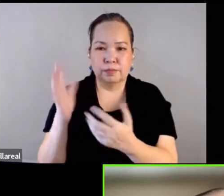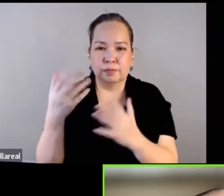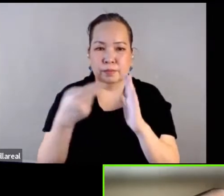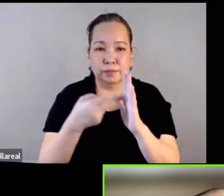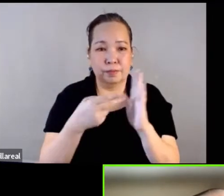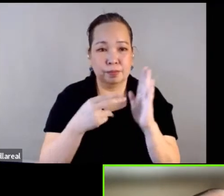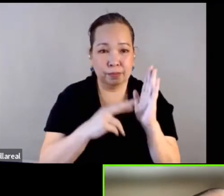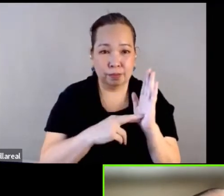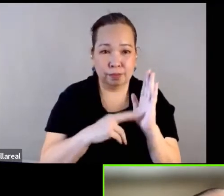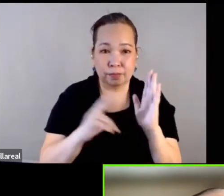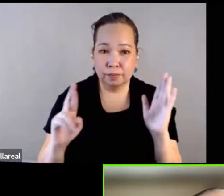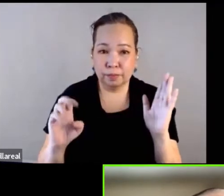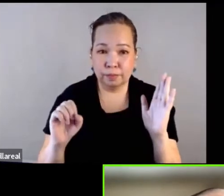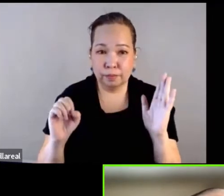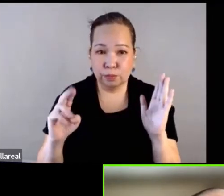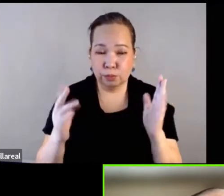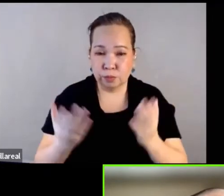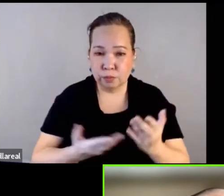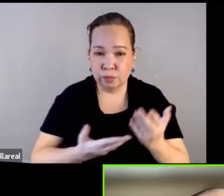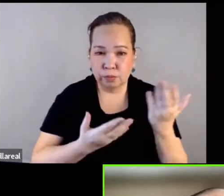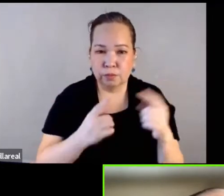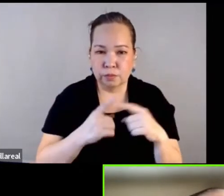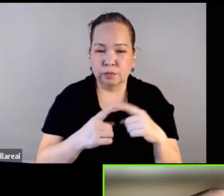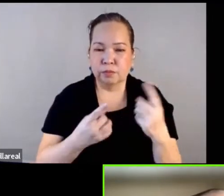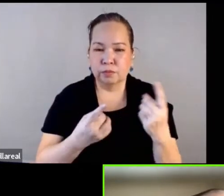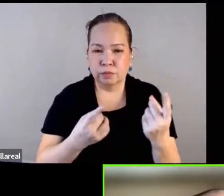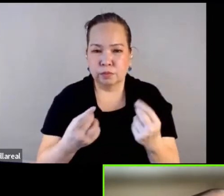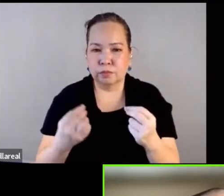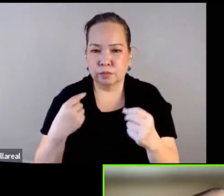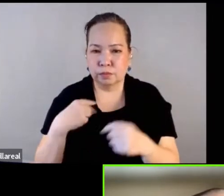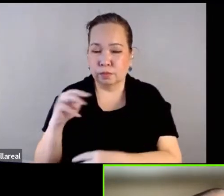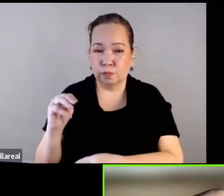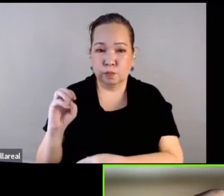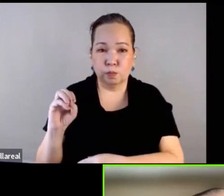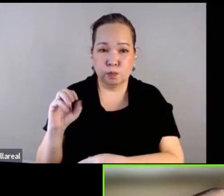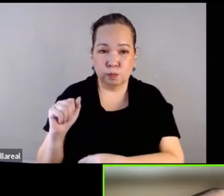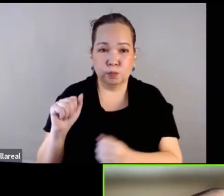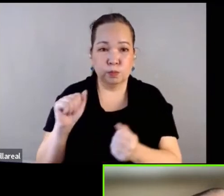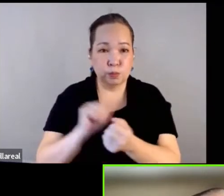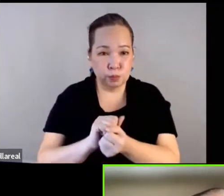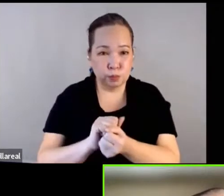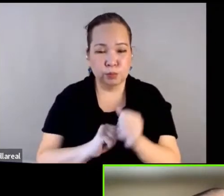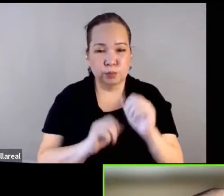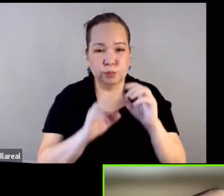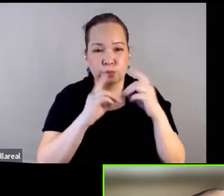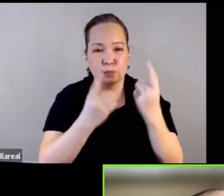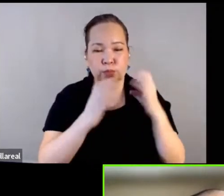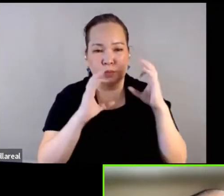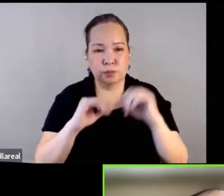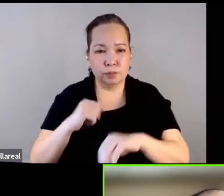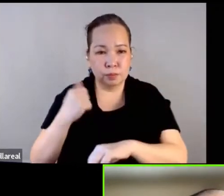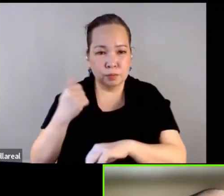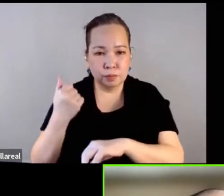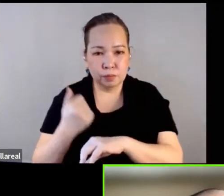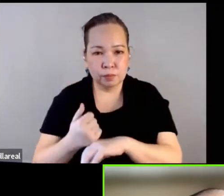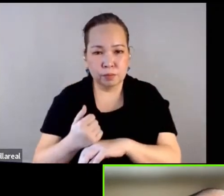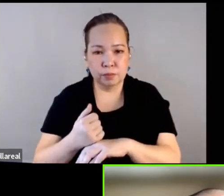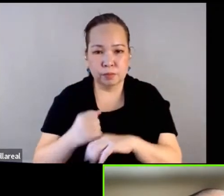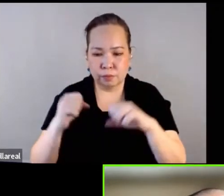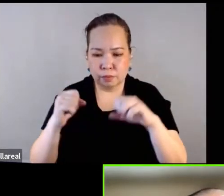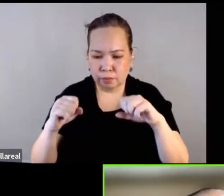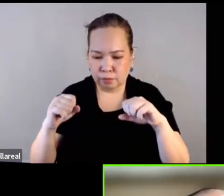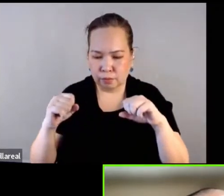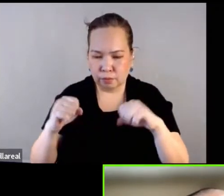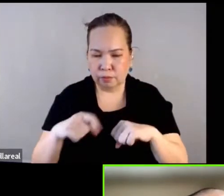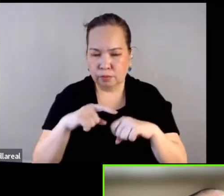to establish and implement the memorandum of agreement with the DepEd for the establishment of a disaster